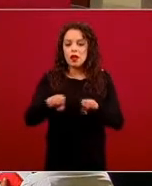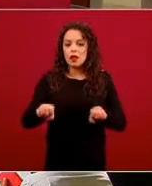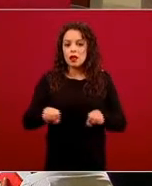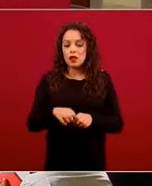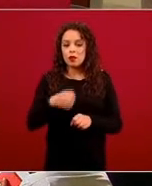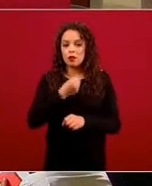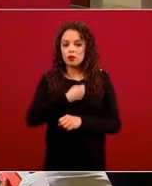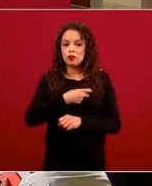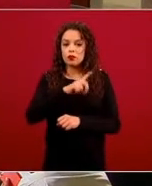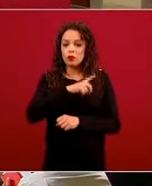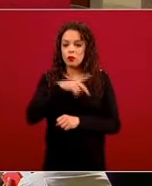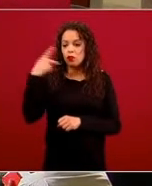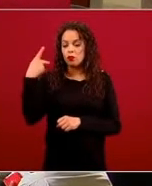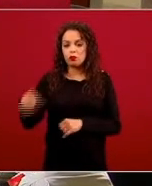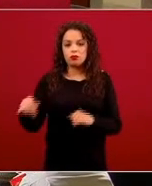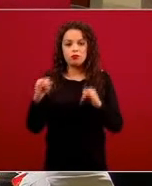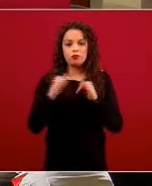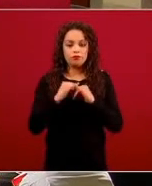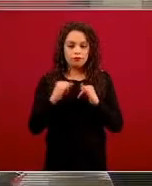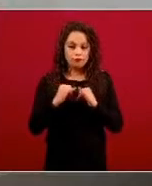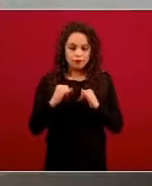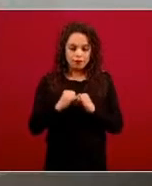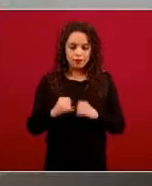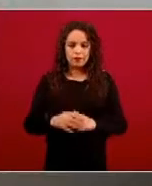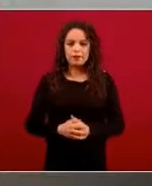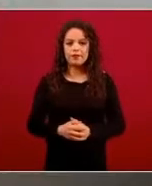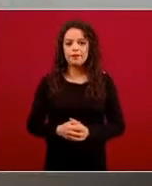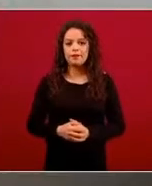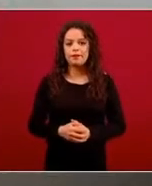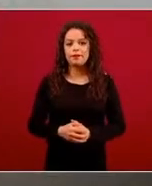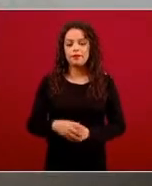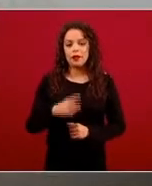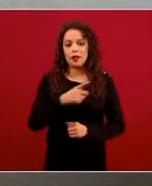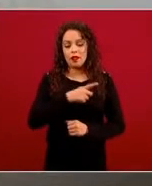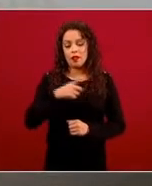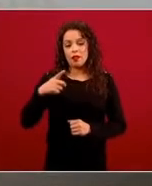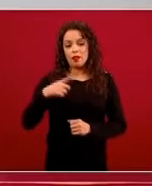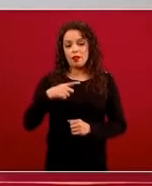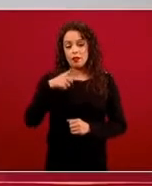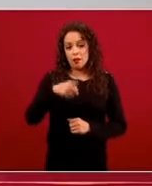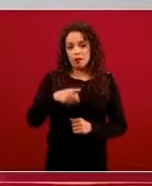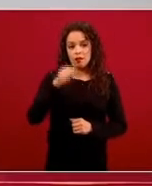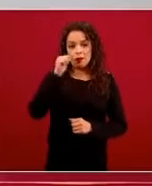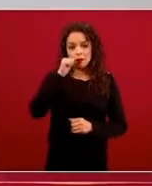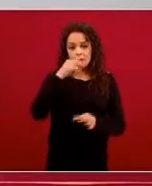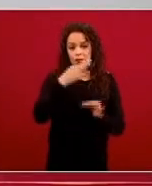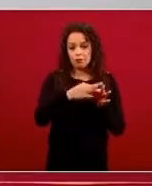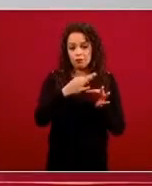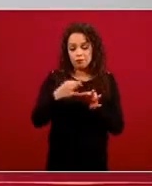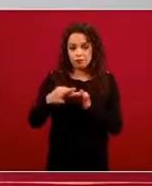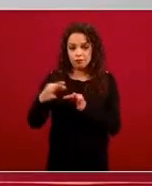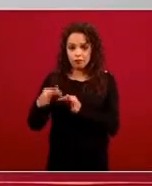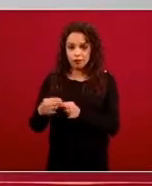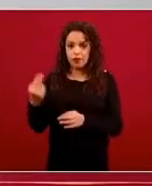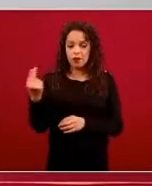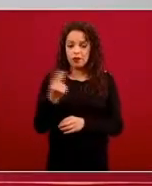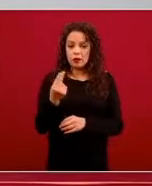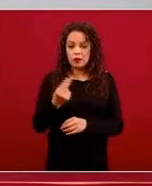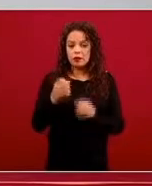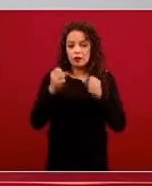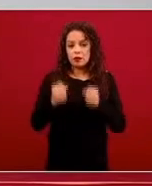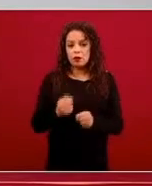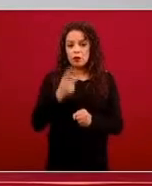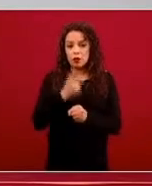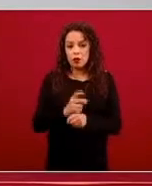Now, these relatives that are granted access to see their relatives, their